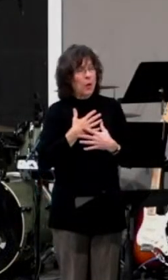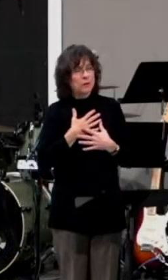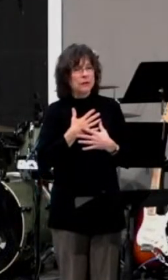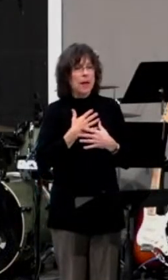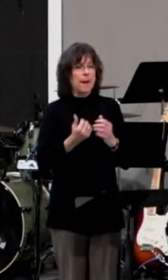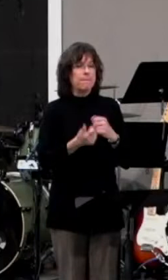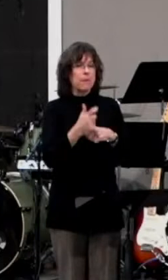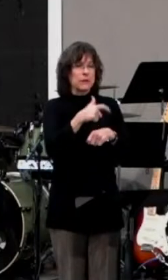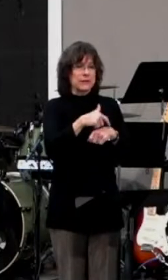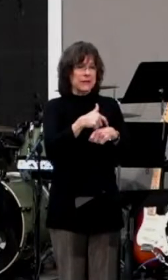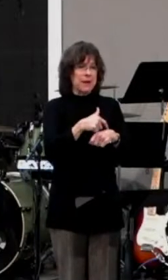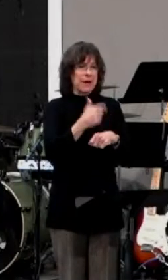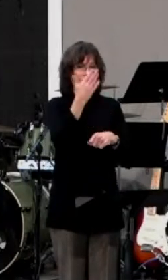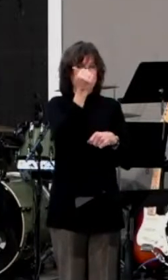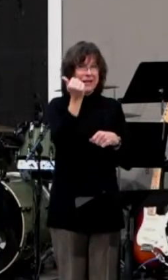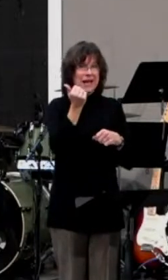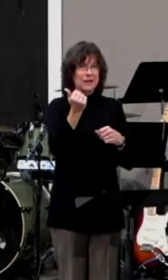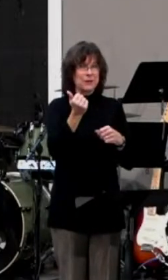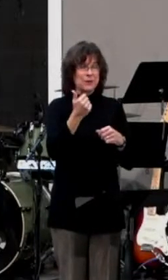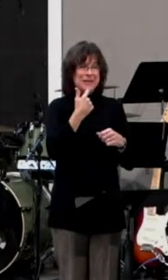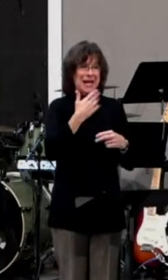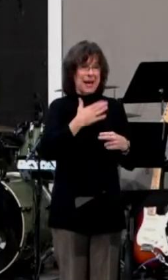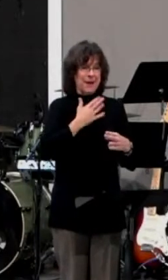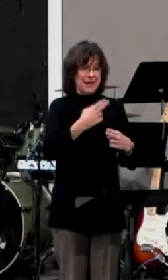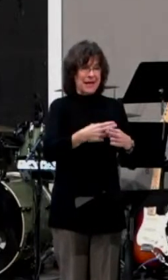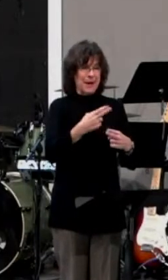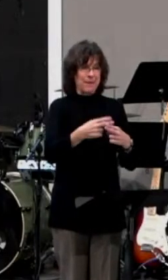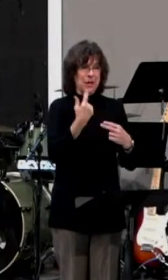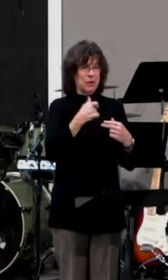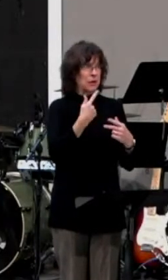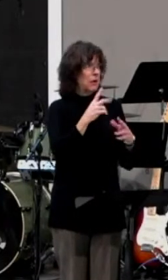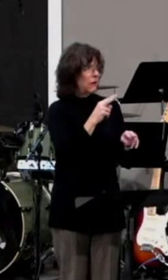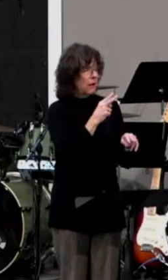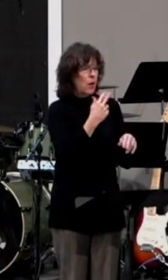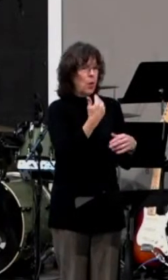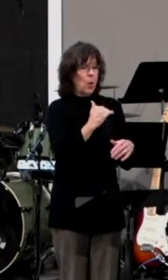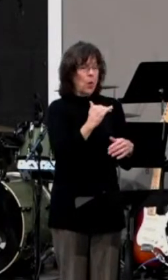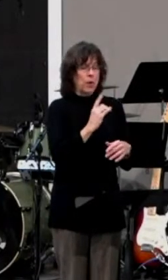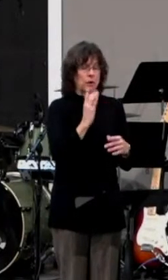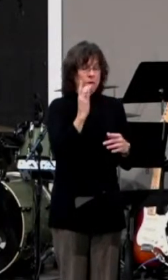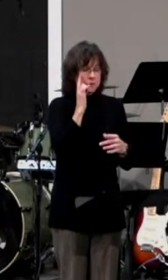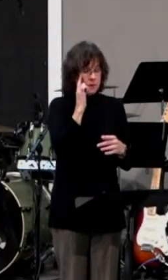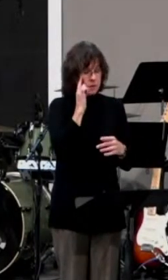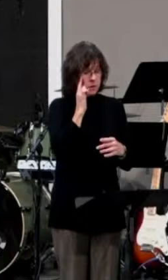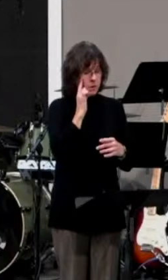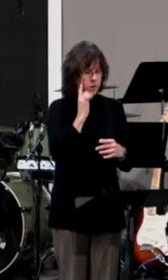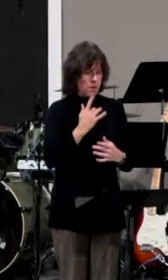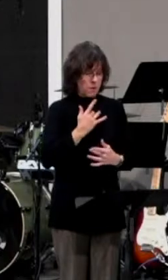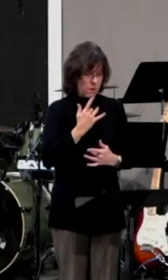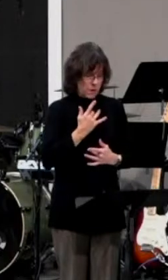most times I forget to even introduce myself because it gets me emotional.